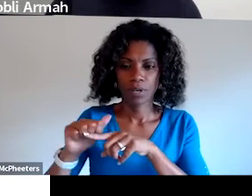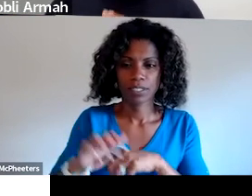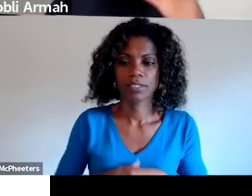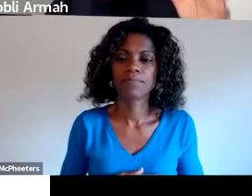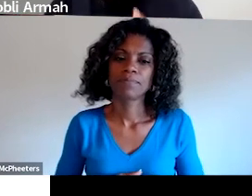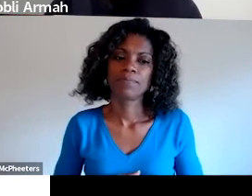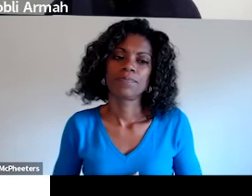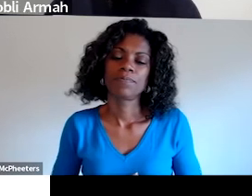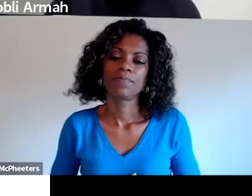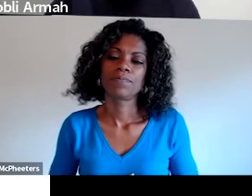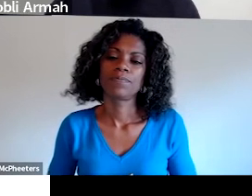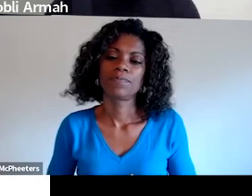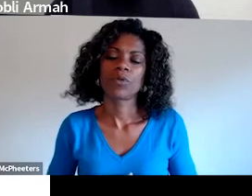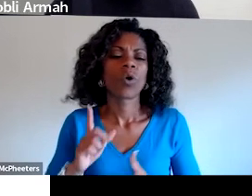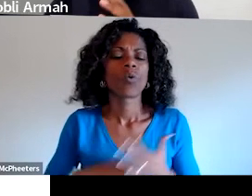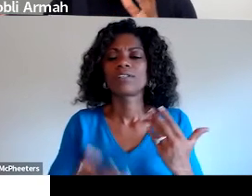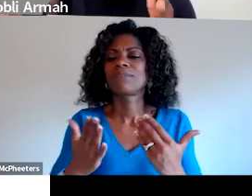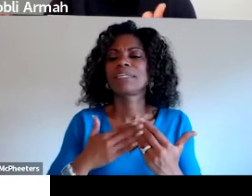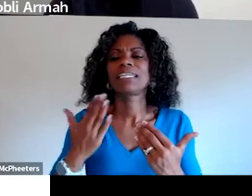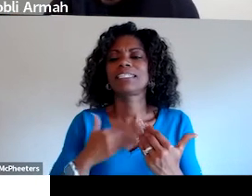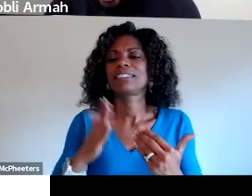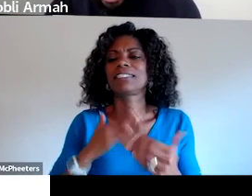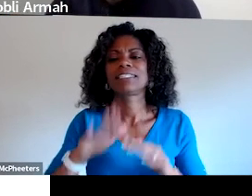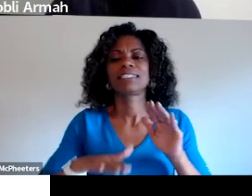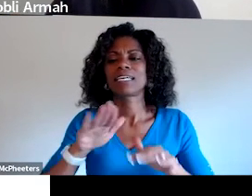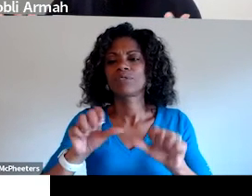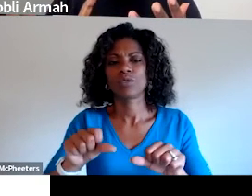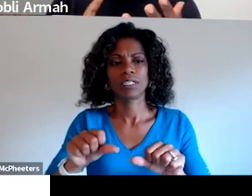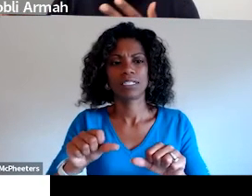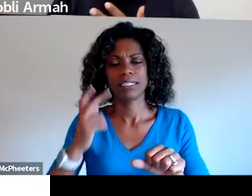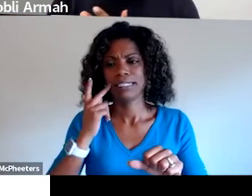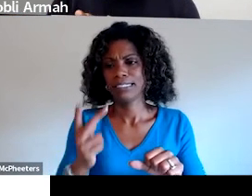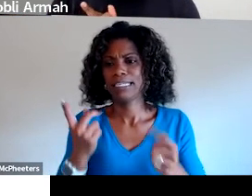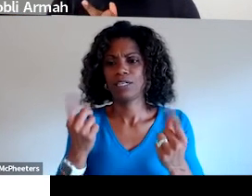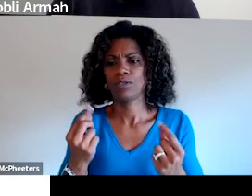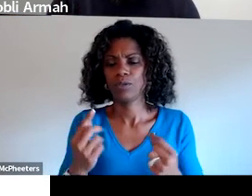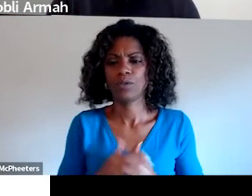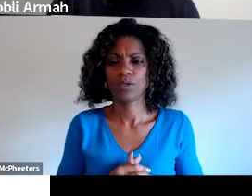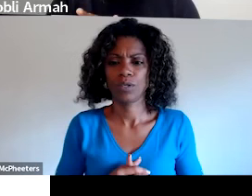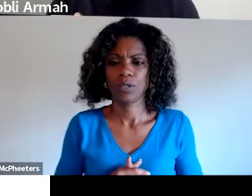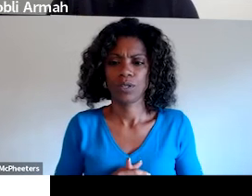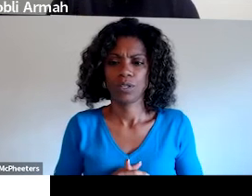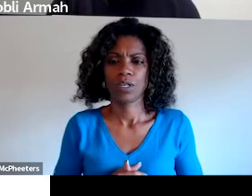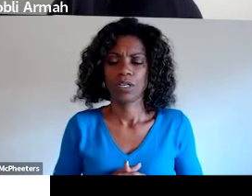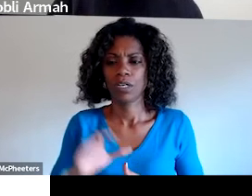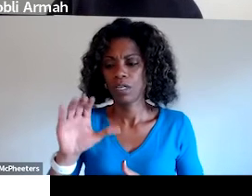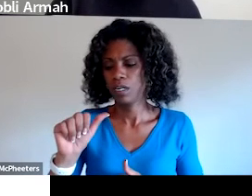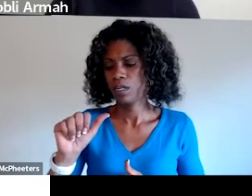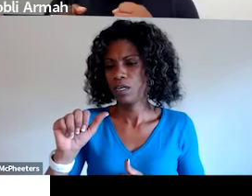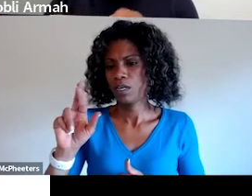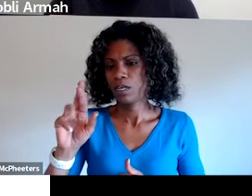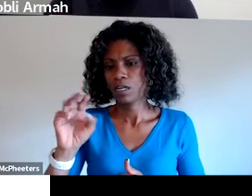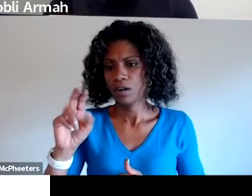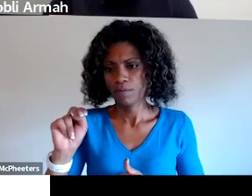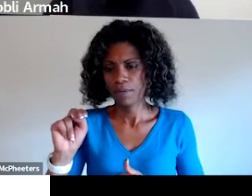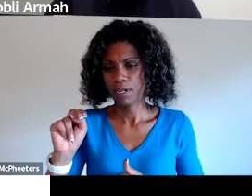politics, what are some easy steps you can do? These are things that you've seen before. ComNet has done a great job of doing webinars on these. So I